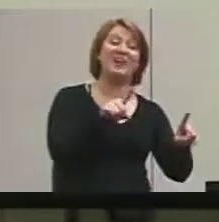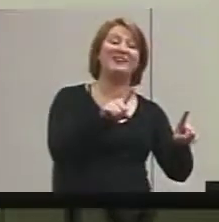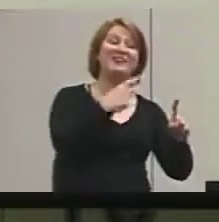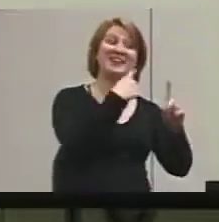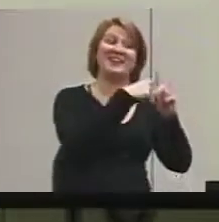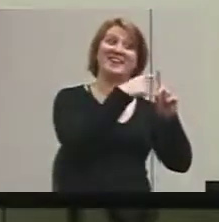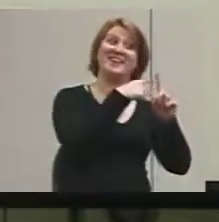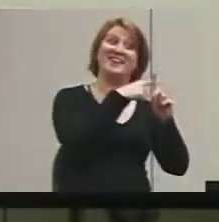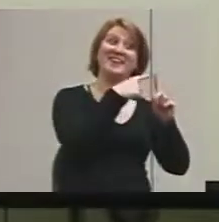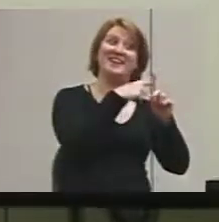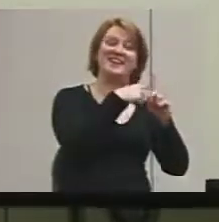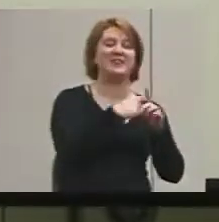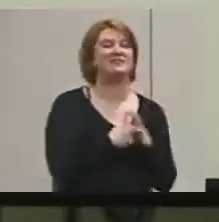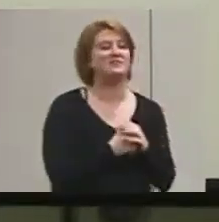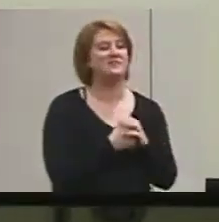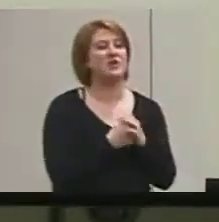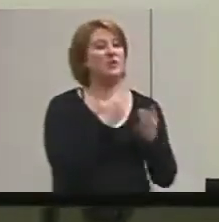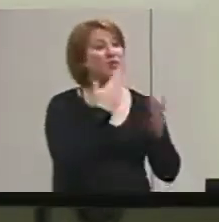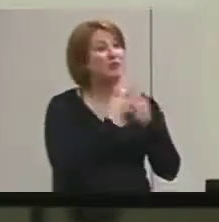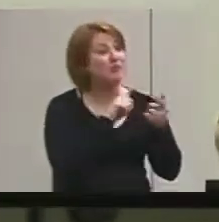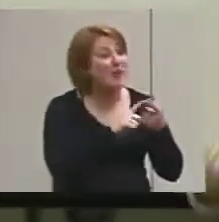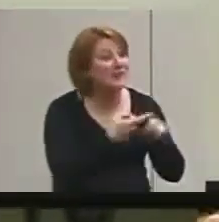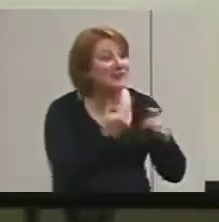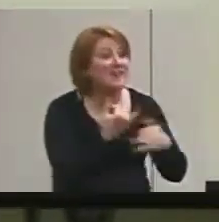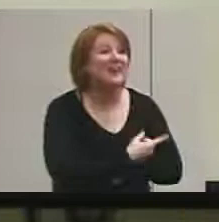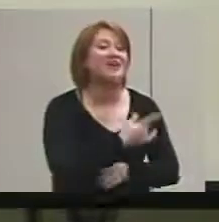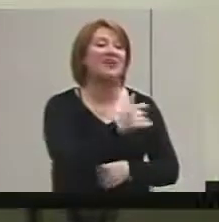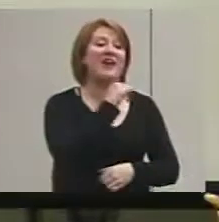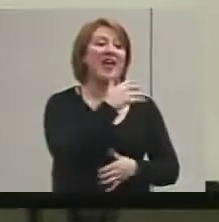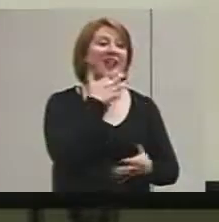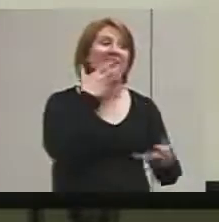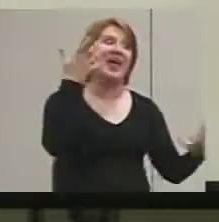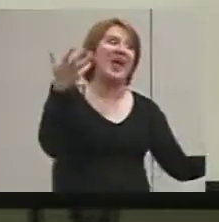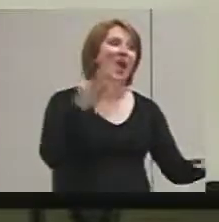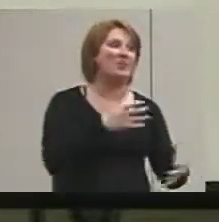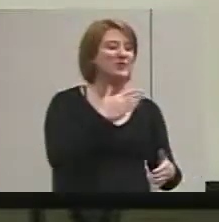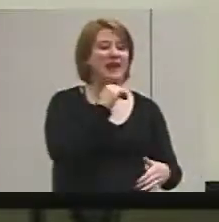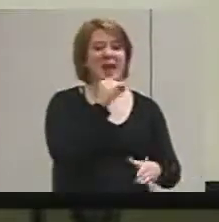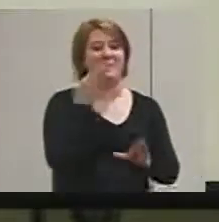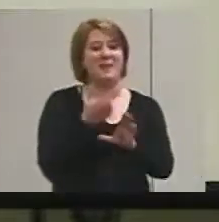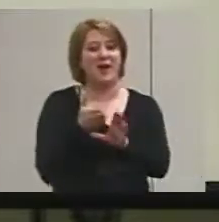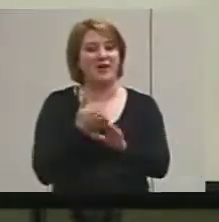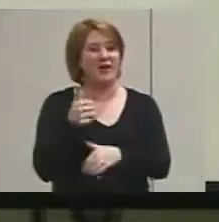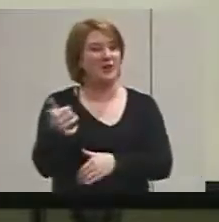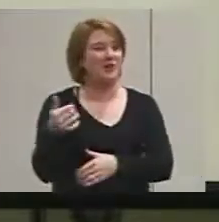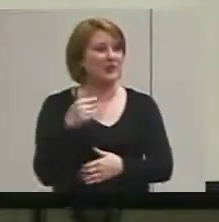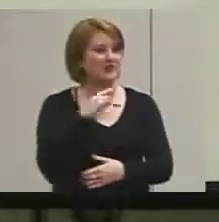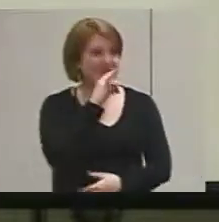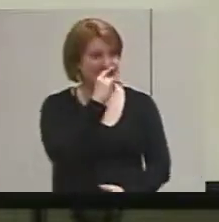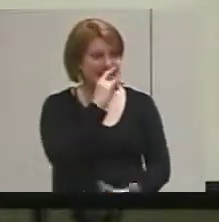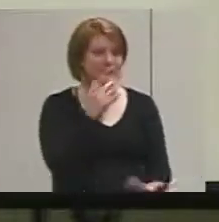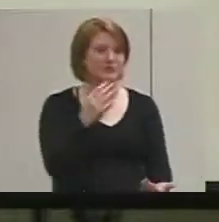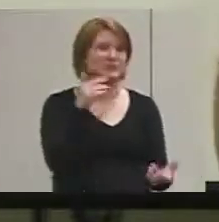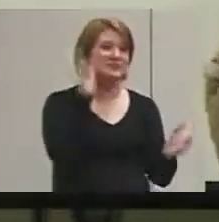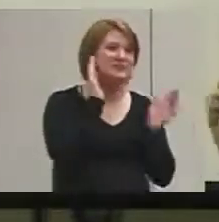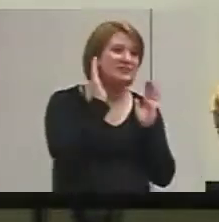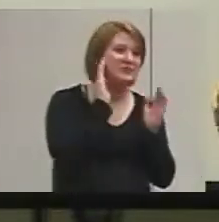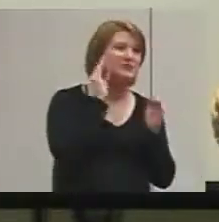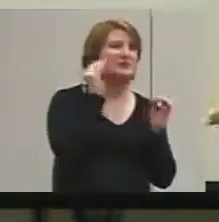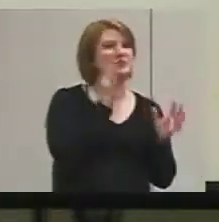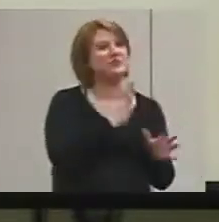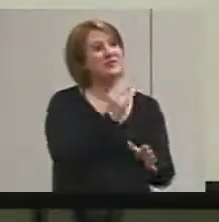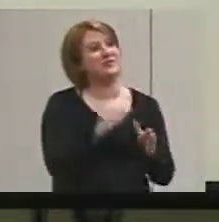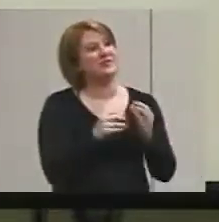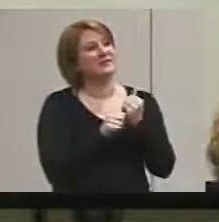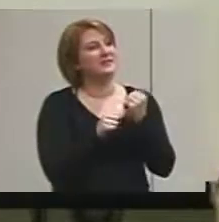about, being a good friend. You weren't loud and bothering the other kids, so that was really good. And you listened to your teachers and assistants. You moved